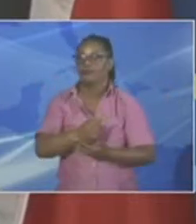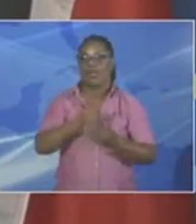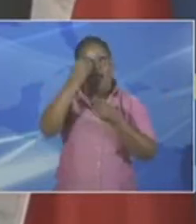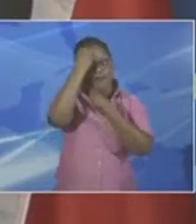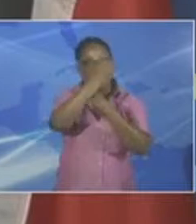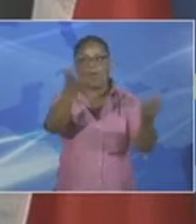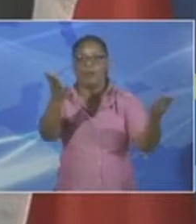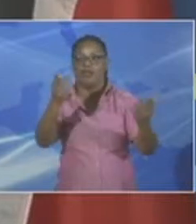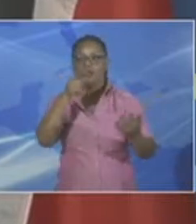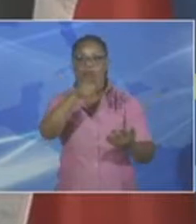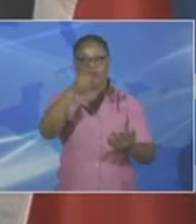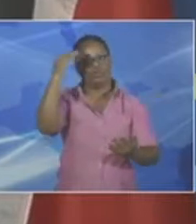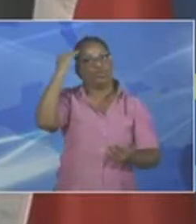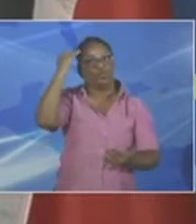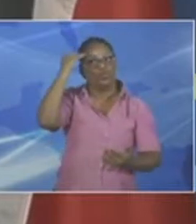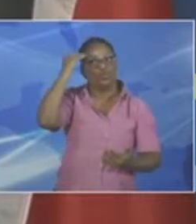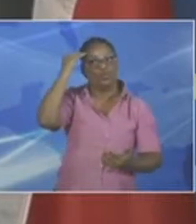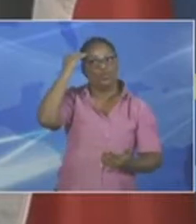You do know.